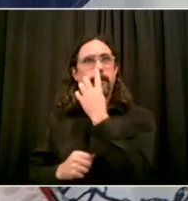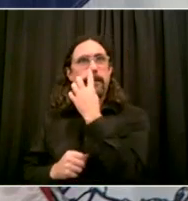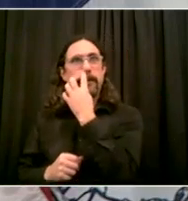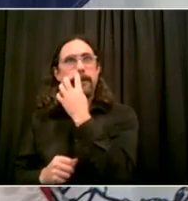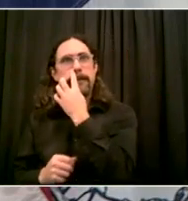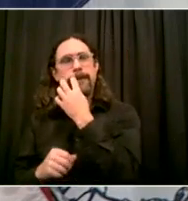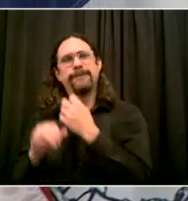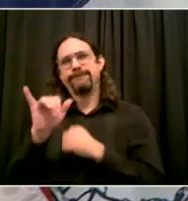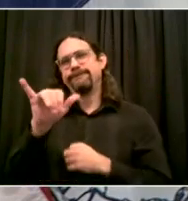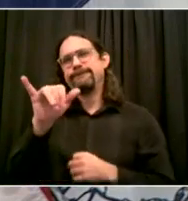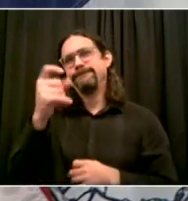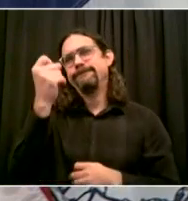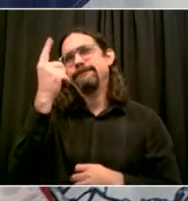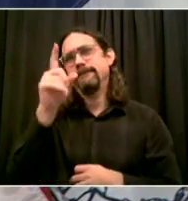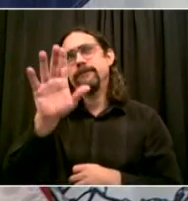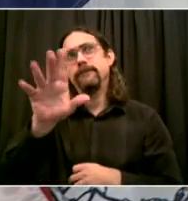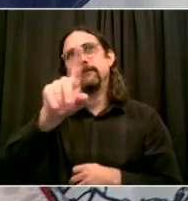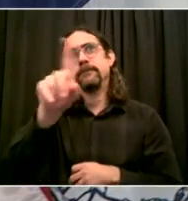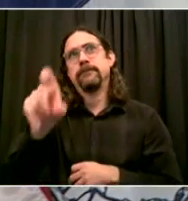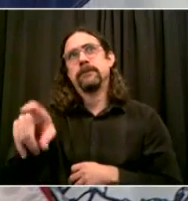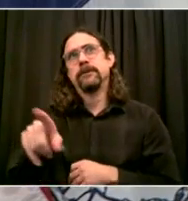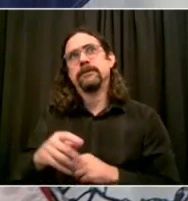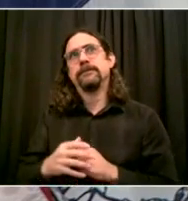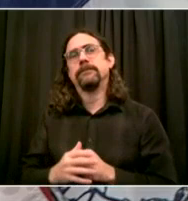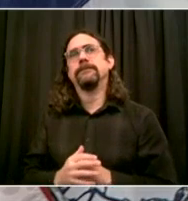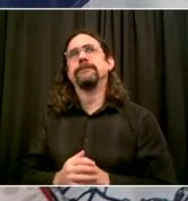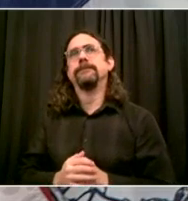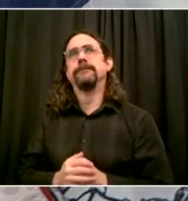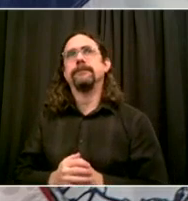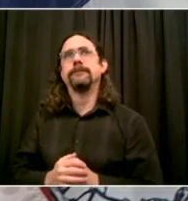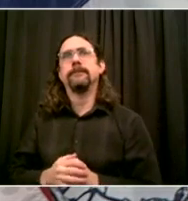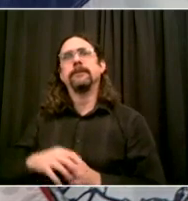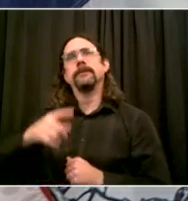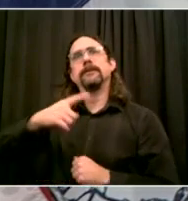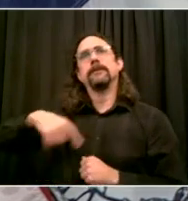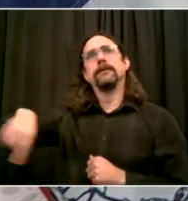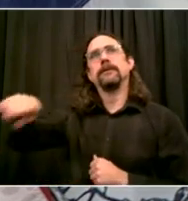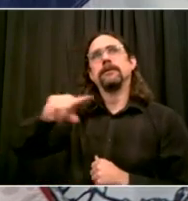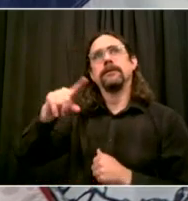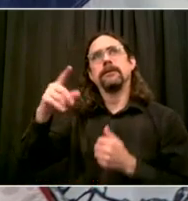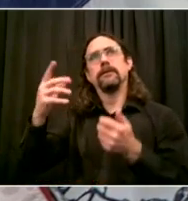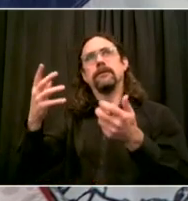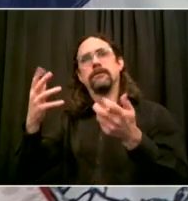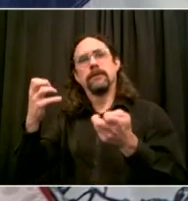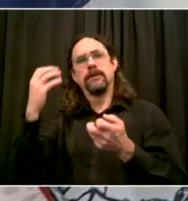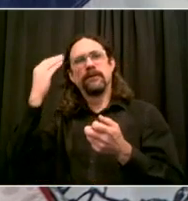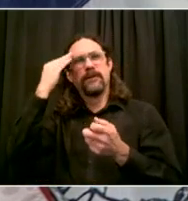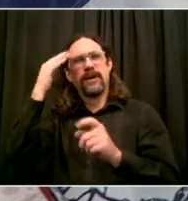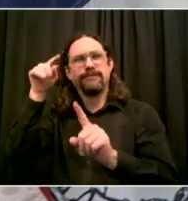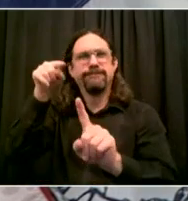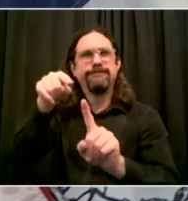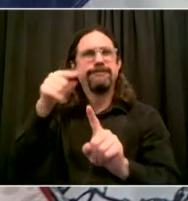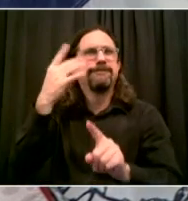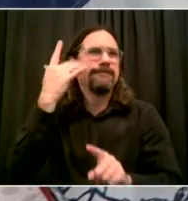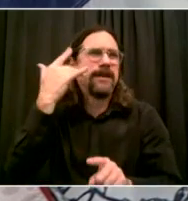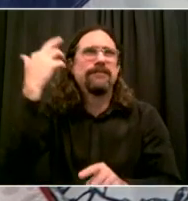sense prefer to know a very specific source of the problem, but that's not what we're seeing here. It's not like there's a